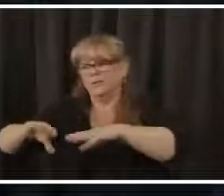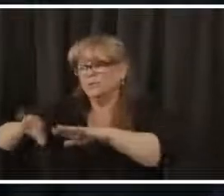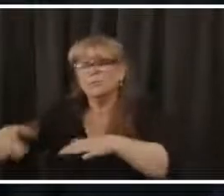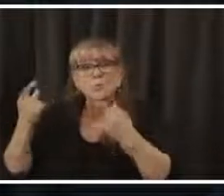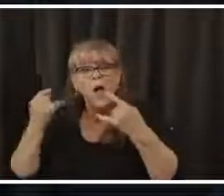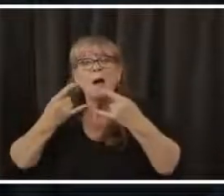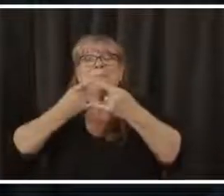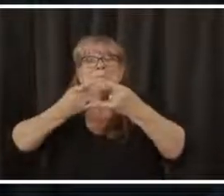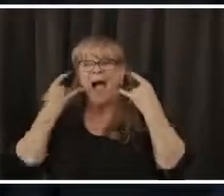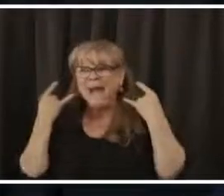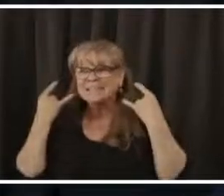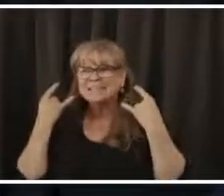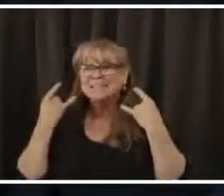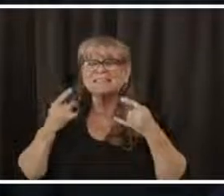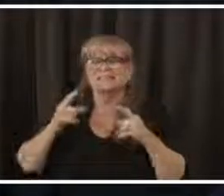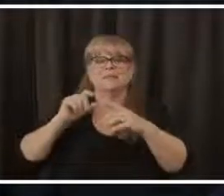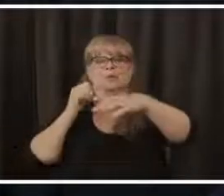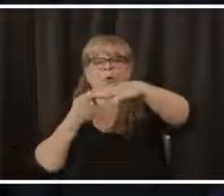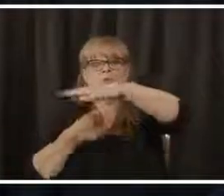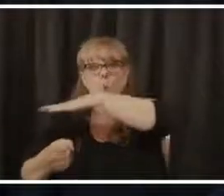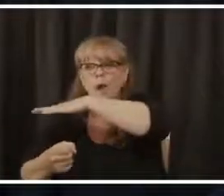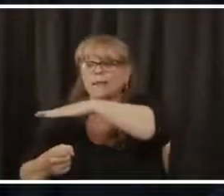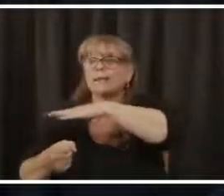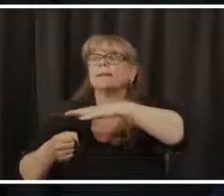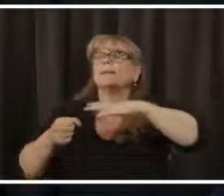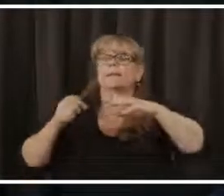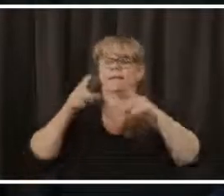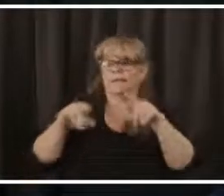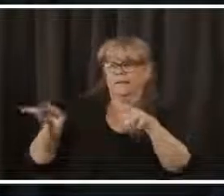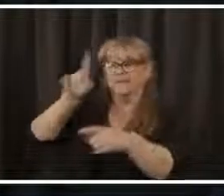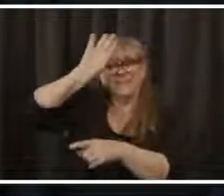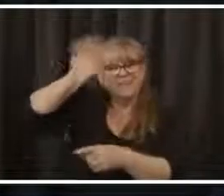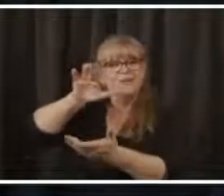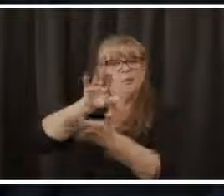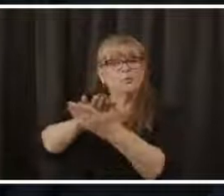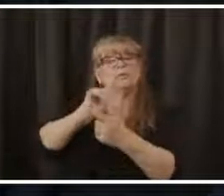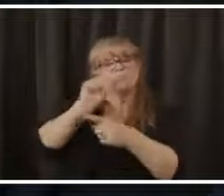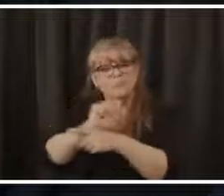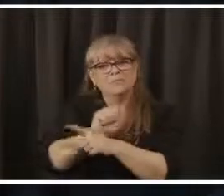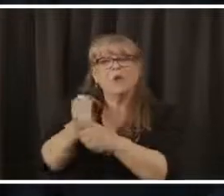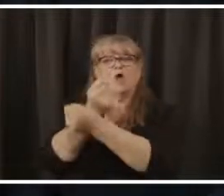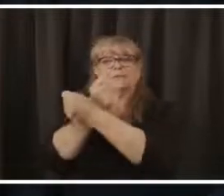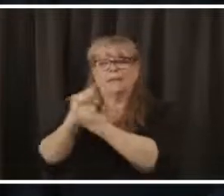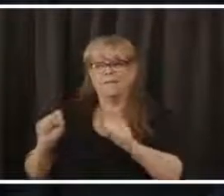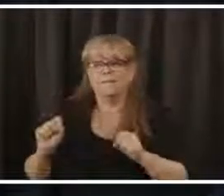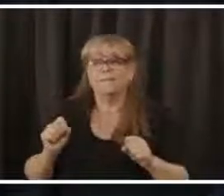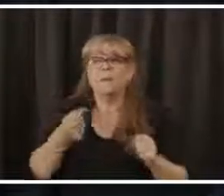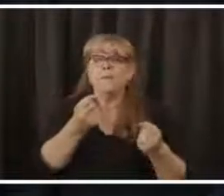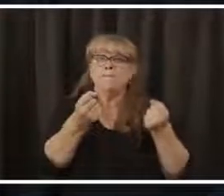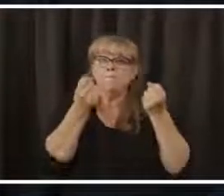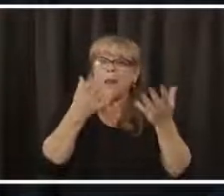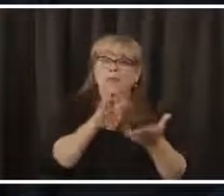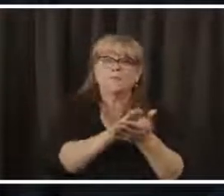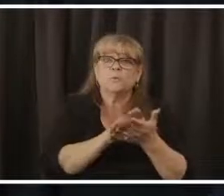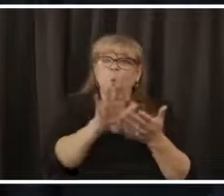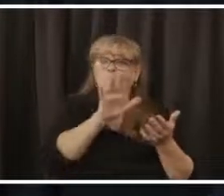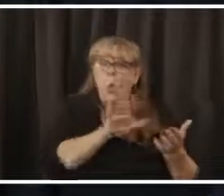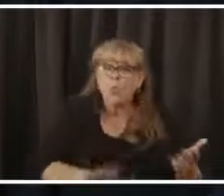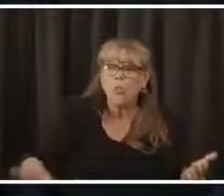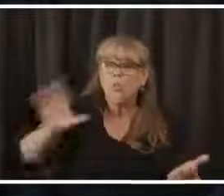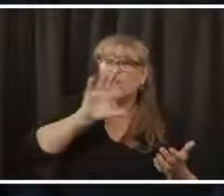are a relatively safe place to be, as they have been throughout this pandemic. Many school districts across our state have been in person the entire school